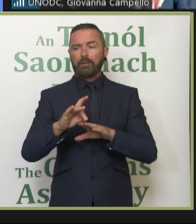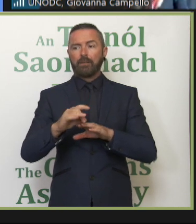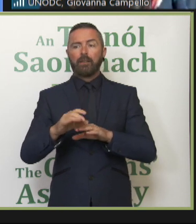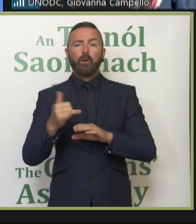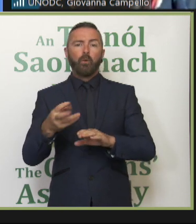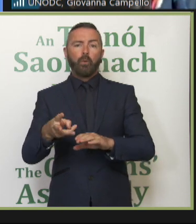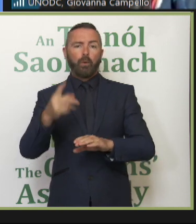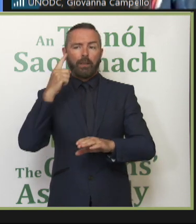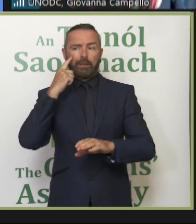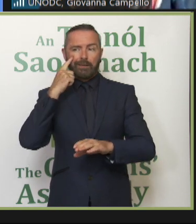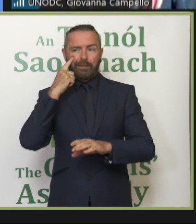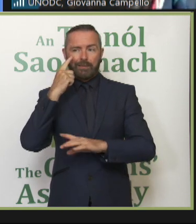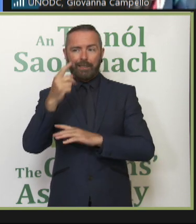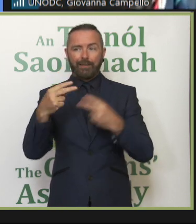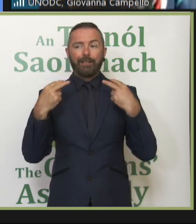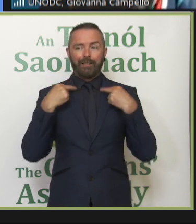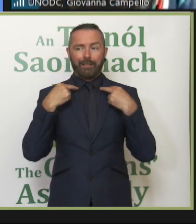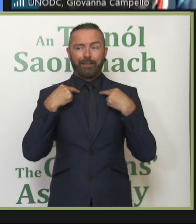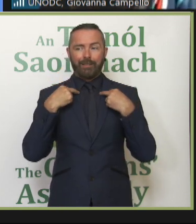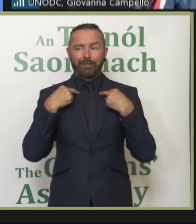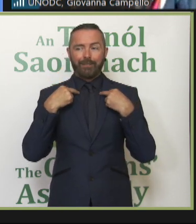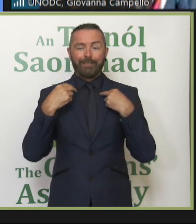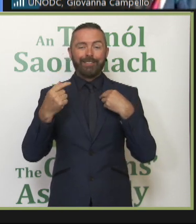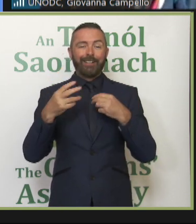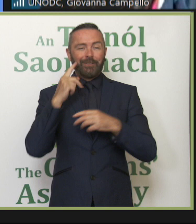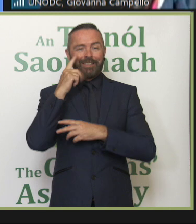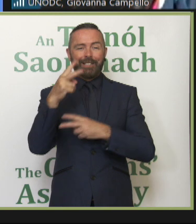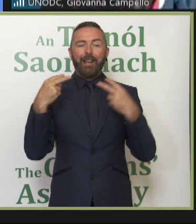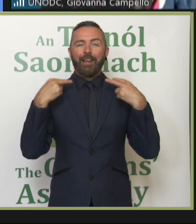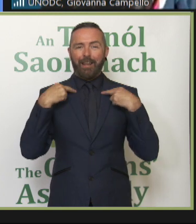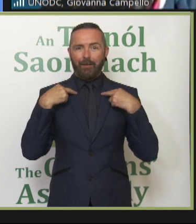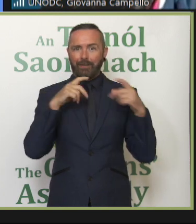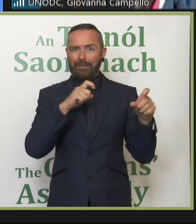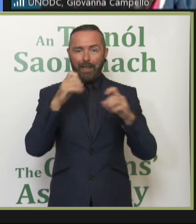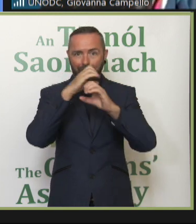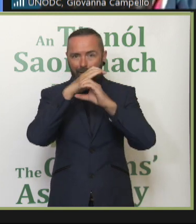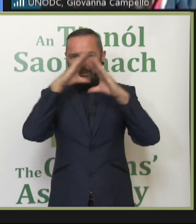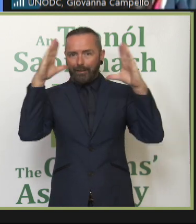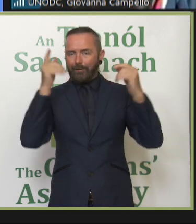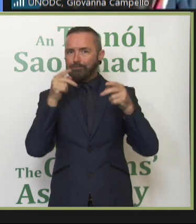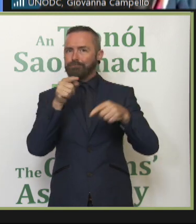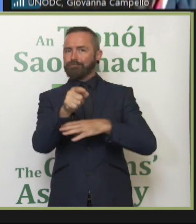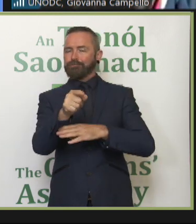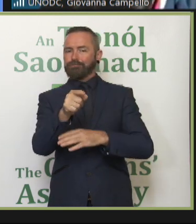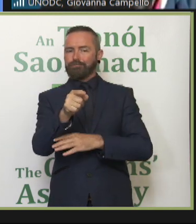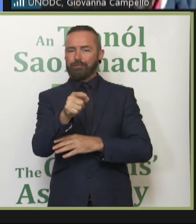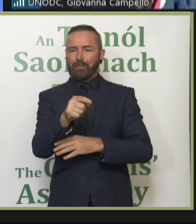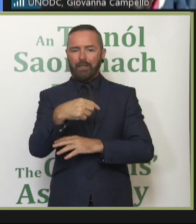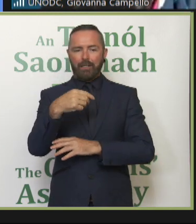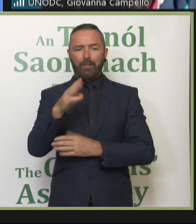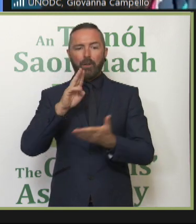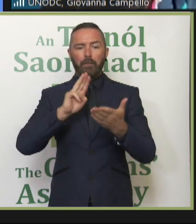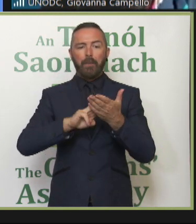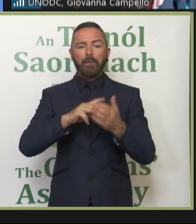the language is a bit old-fashioned, still it's very clear that the member states